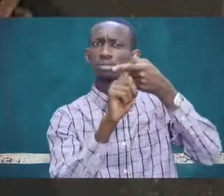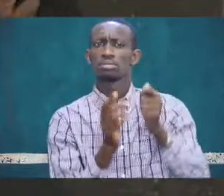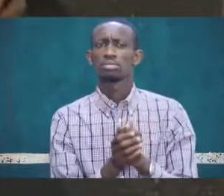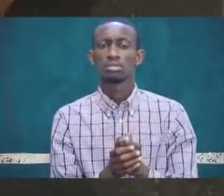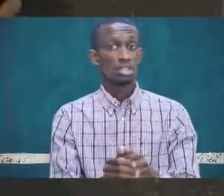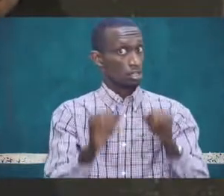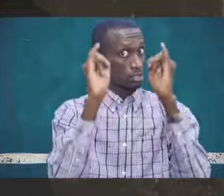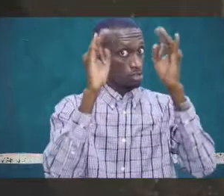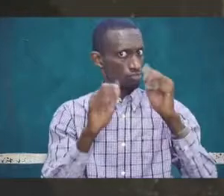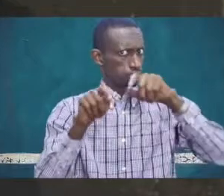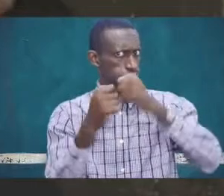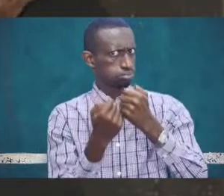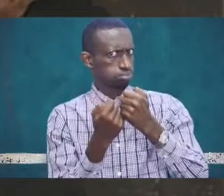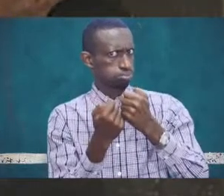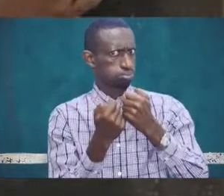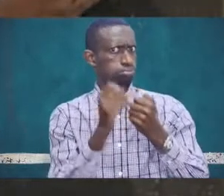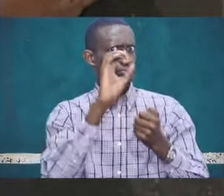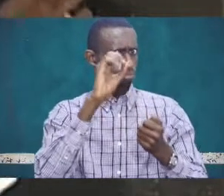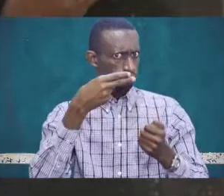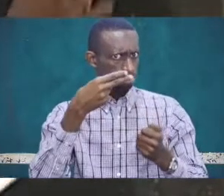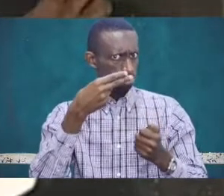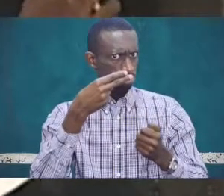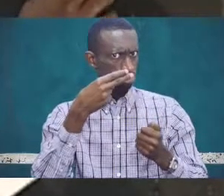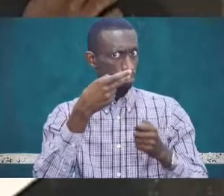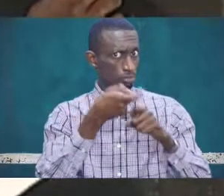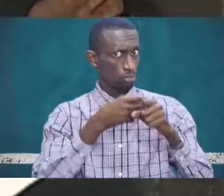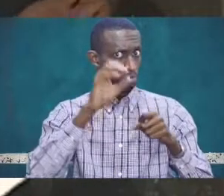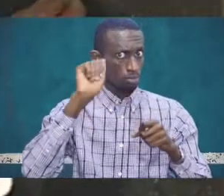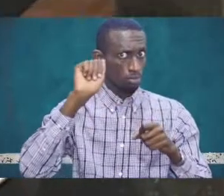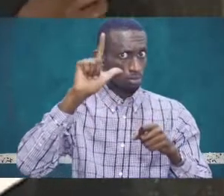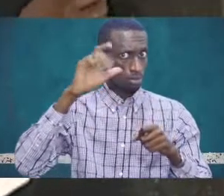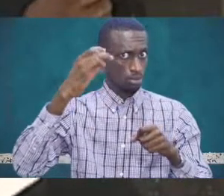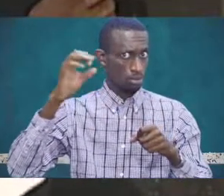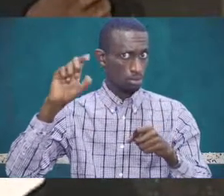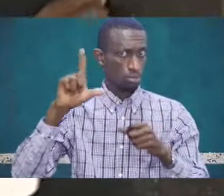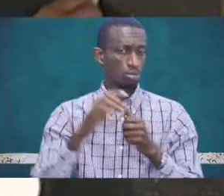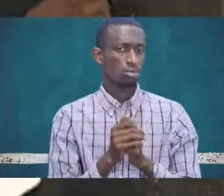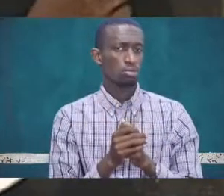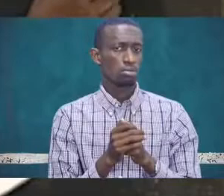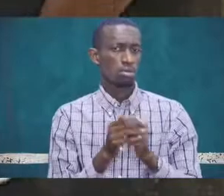then the OH of the alcohol which is